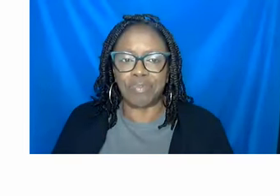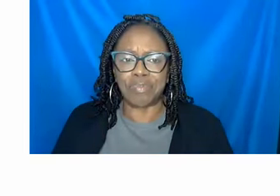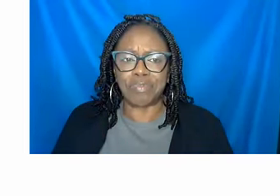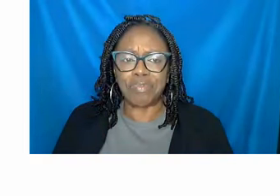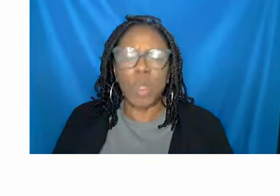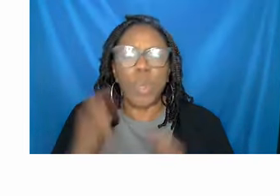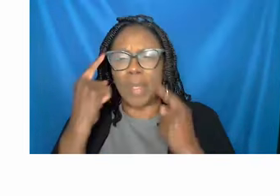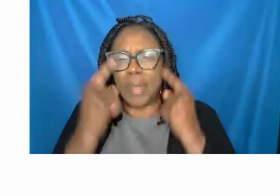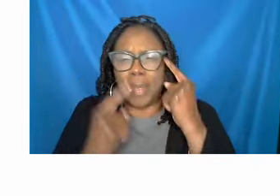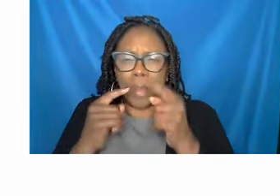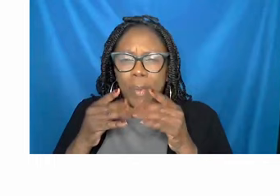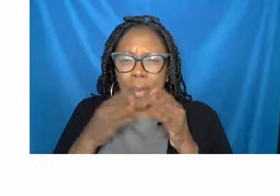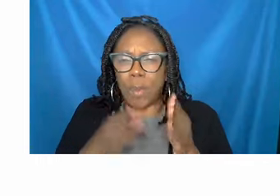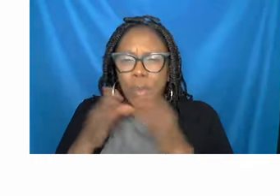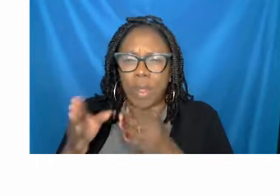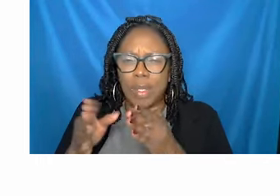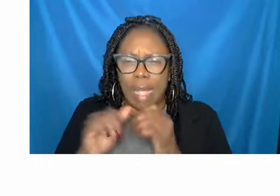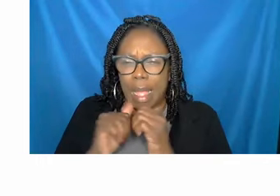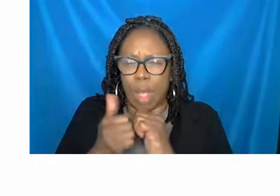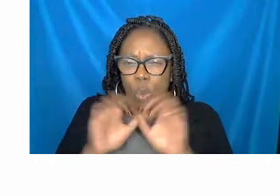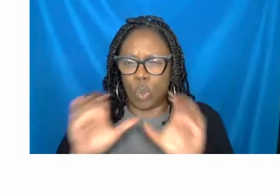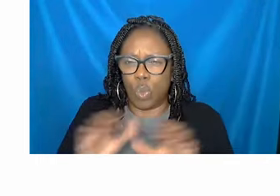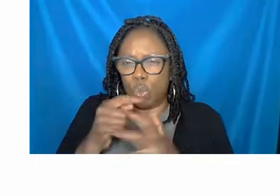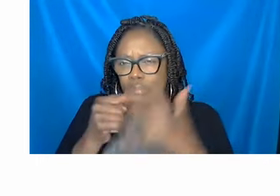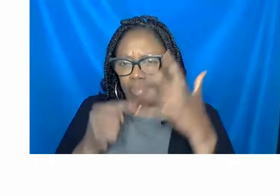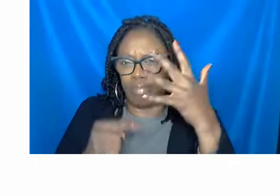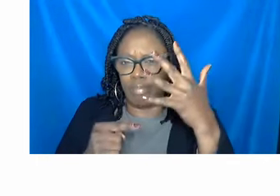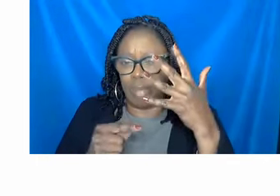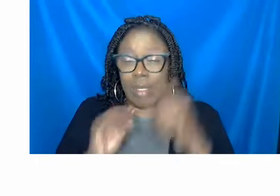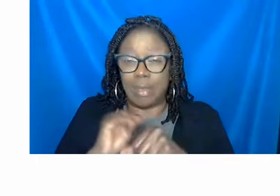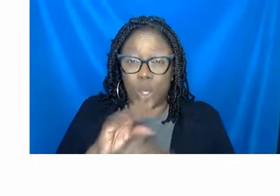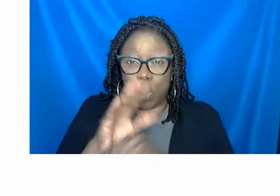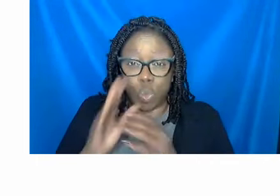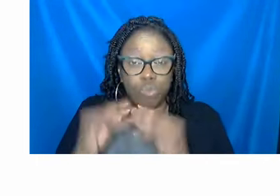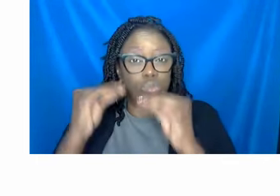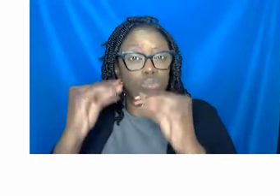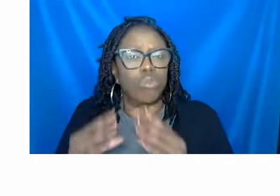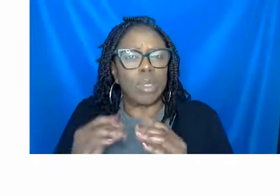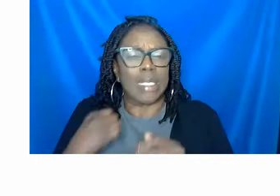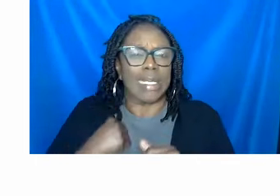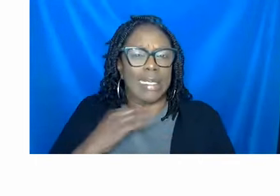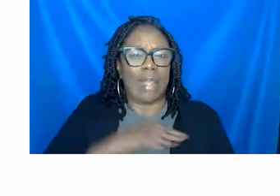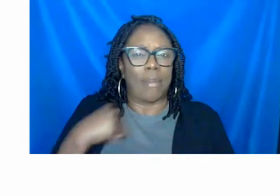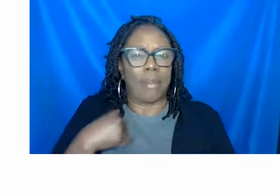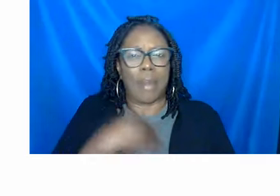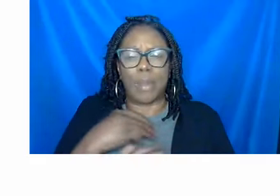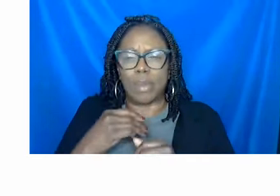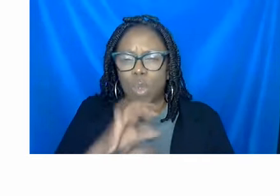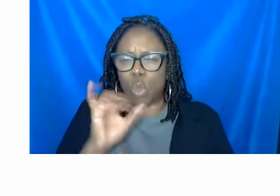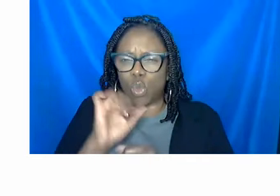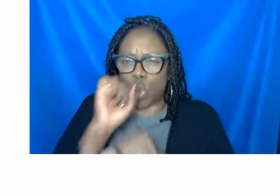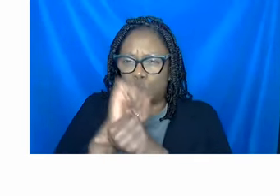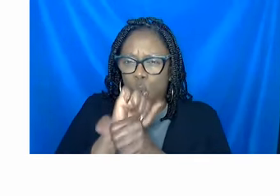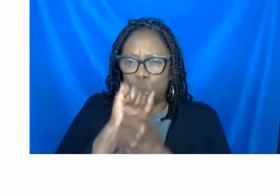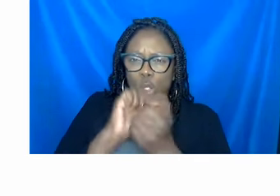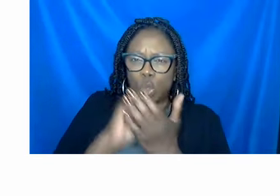ways in which we do some of these things as counselors, as teachers, right, staff members, in working with our